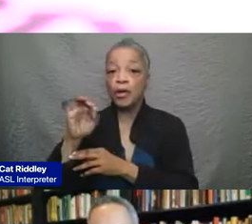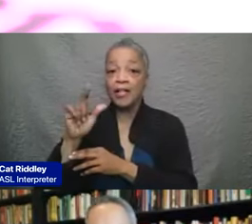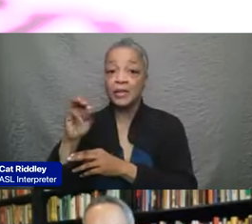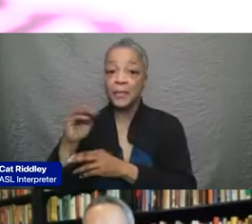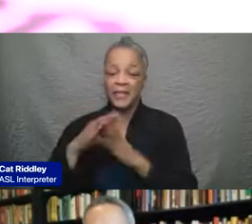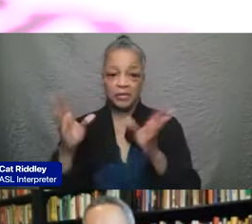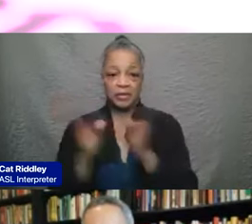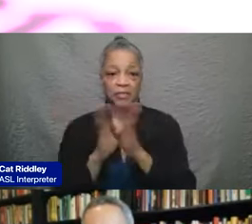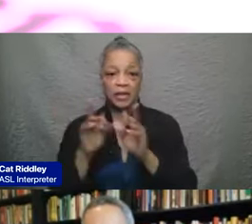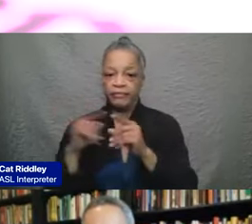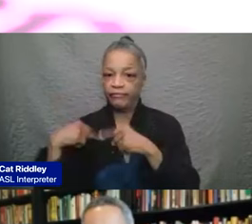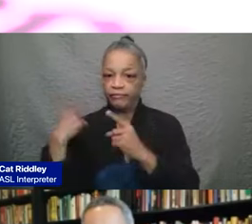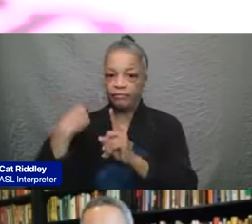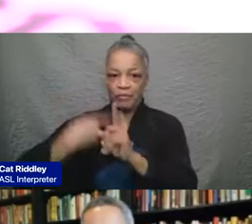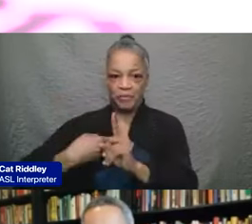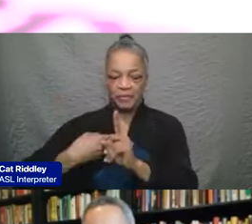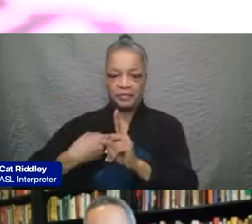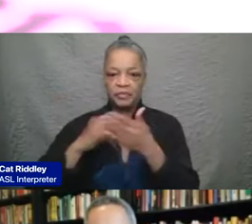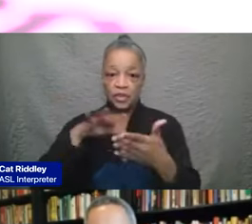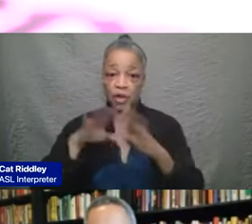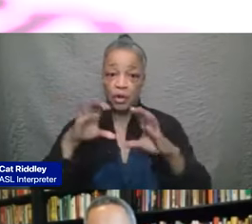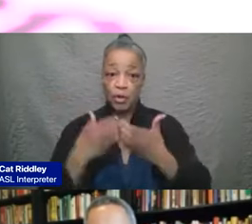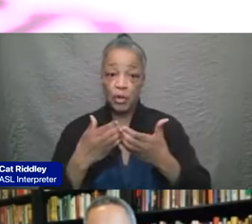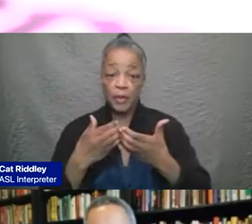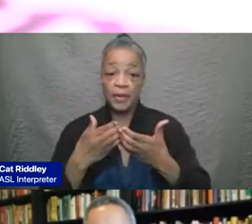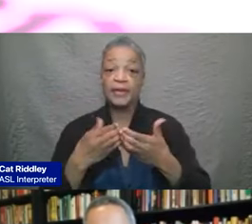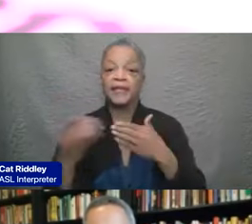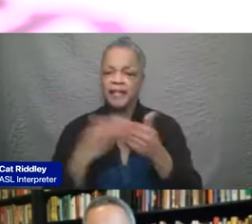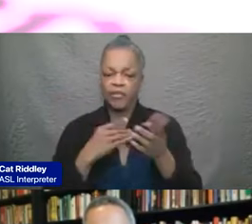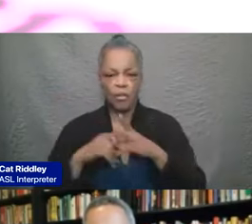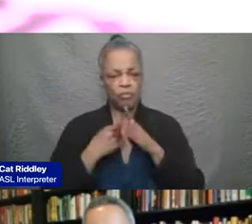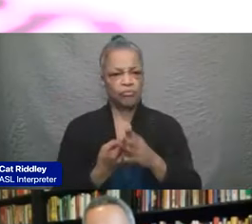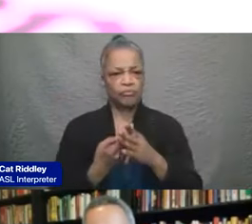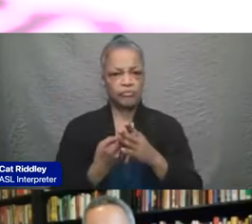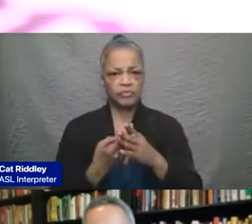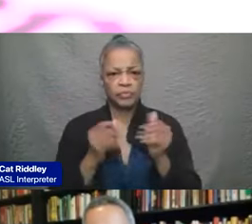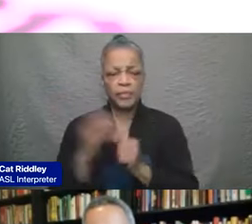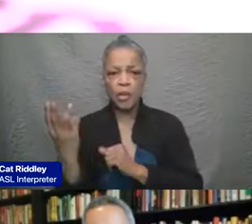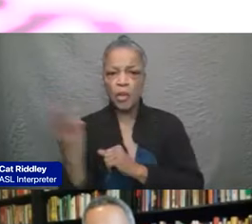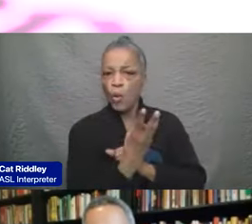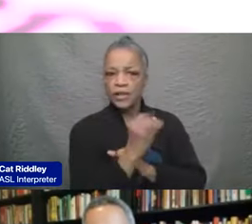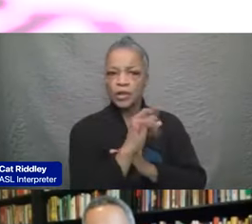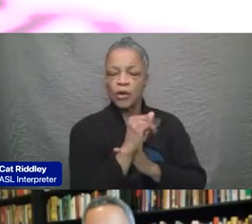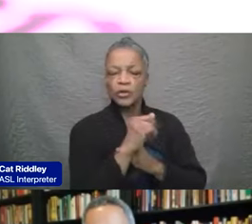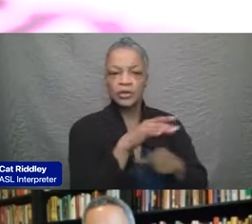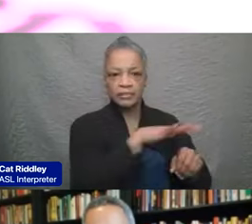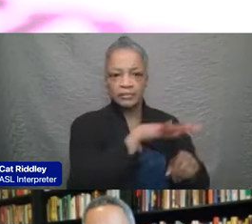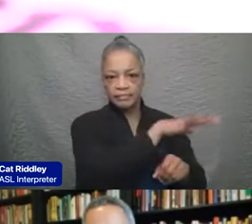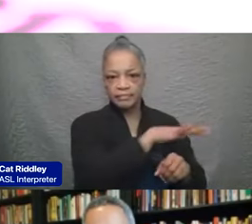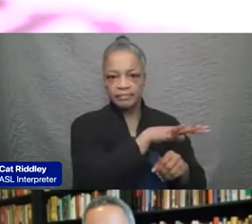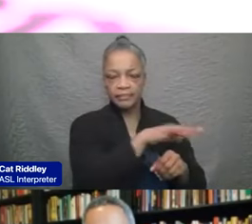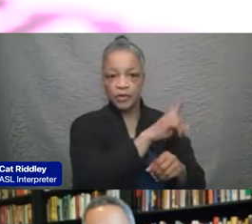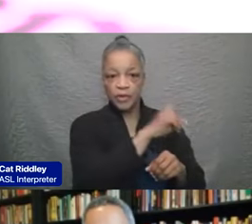month or so. This study group has been, even though it was initiated in the West Coast, has